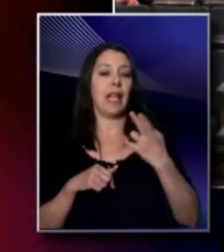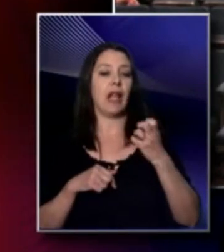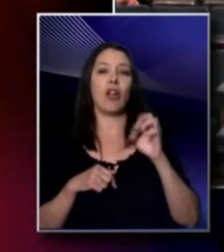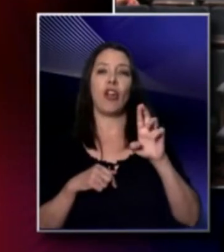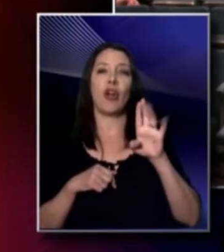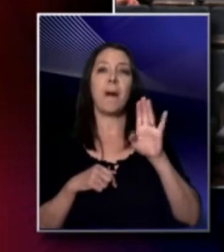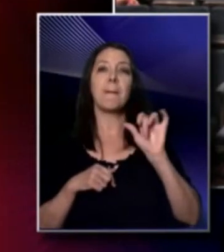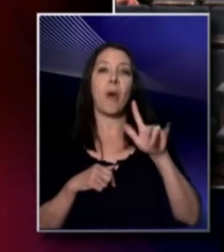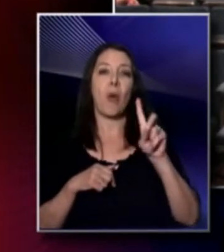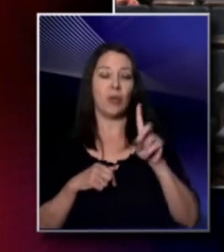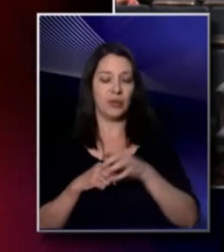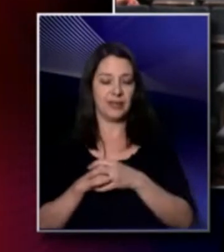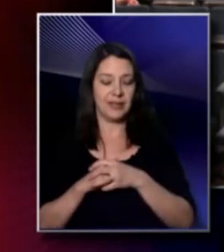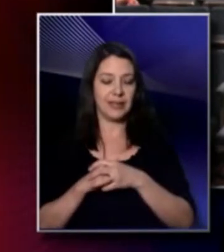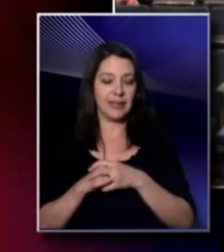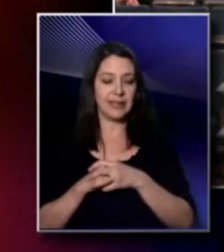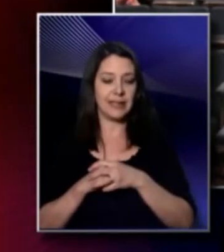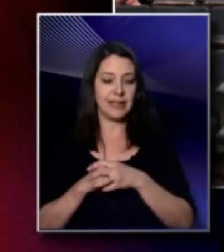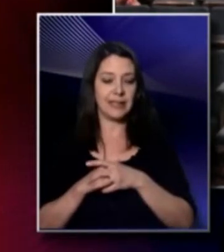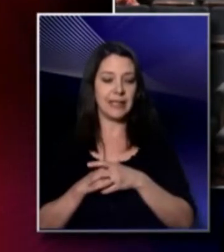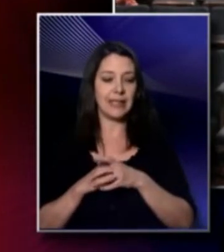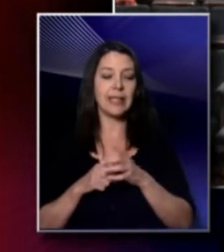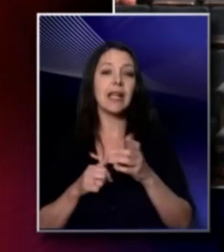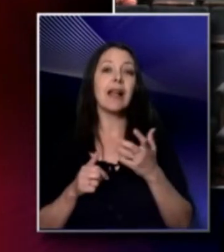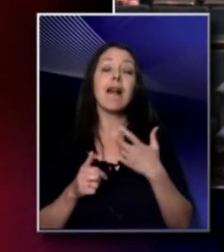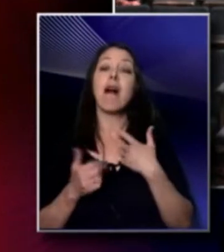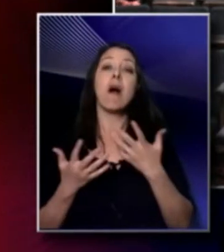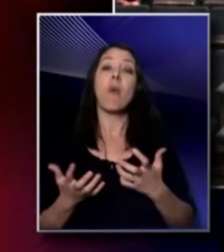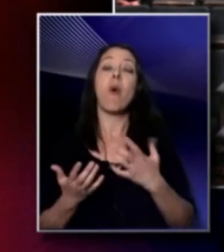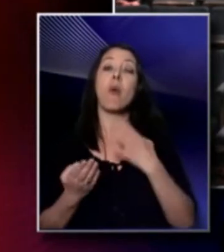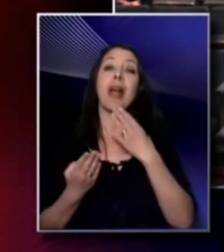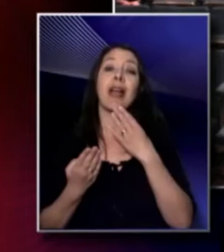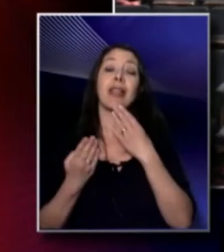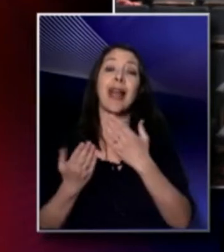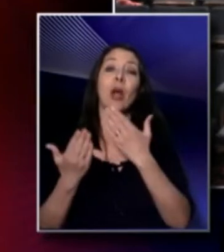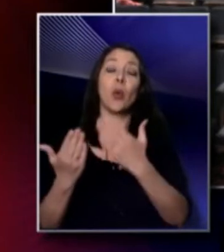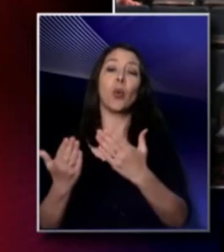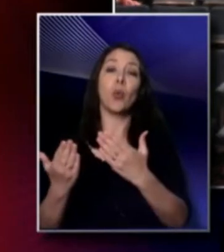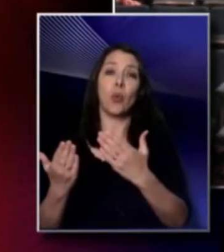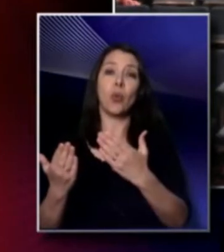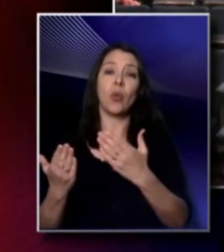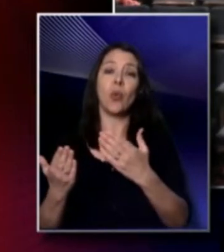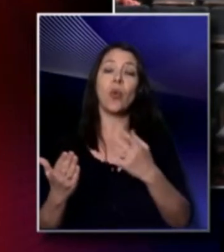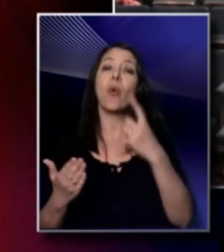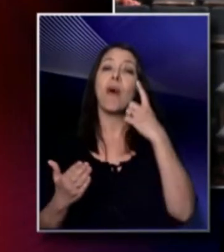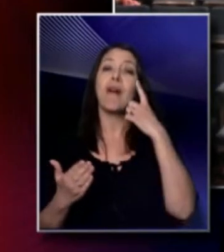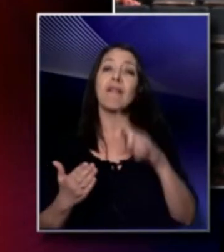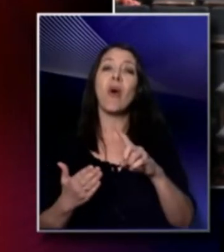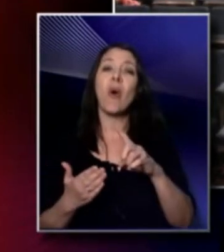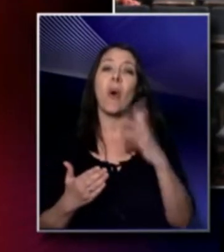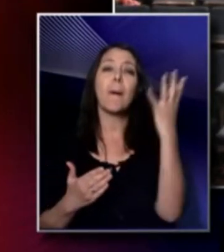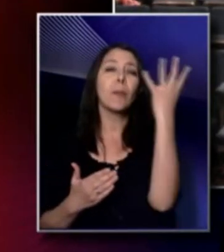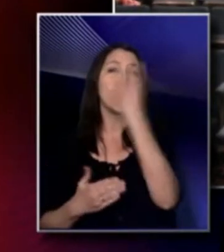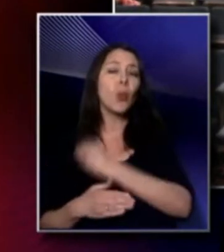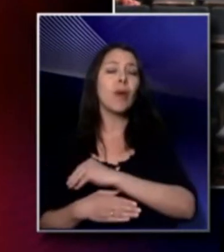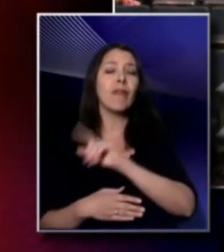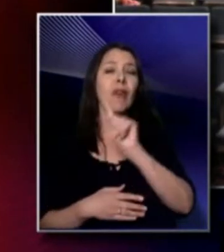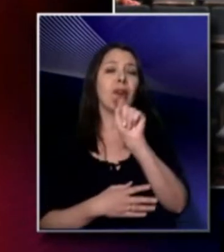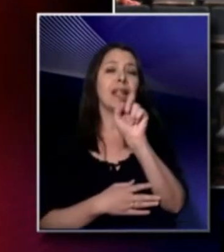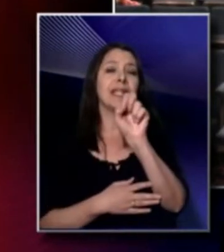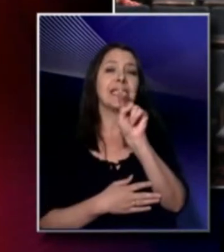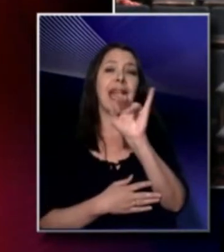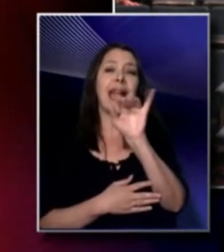is Shelley Harbaugh. Yes, Shelley. I just wanted to thank you for the beautiful tennis courts.